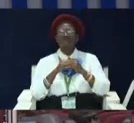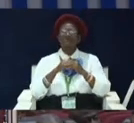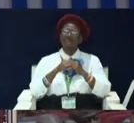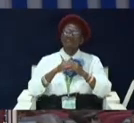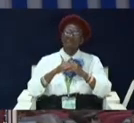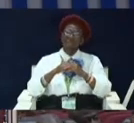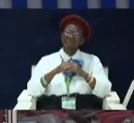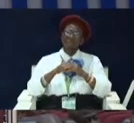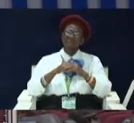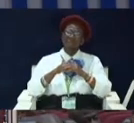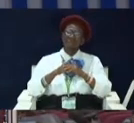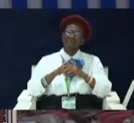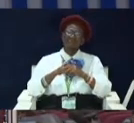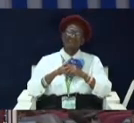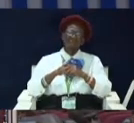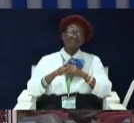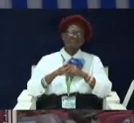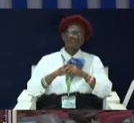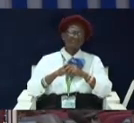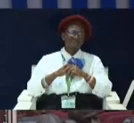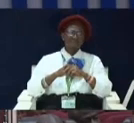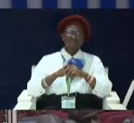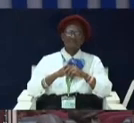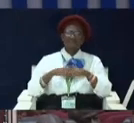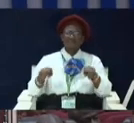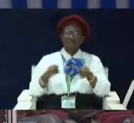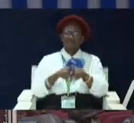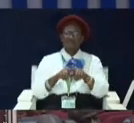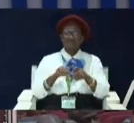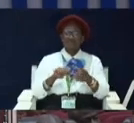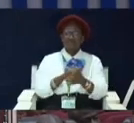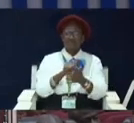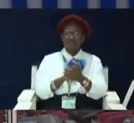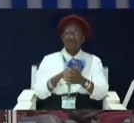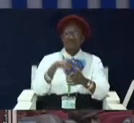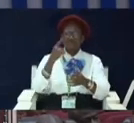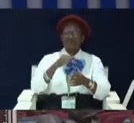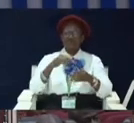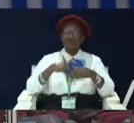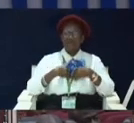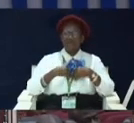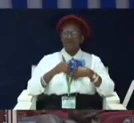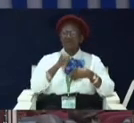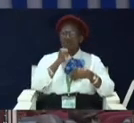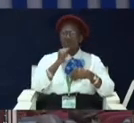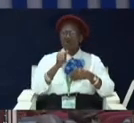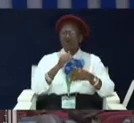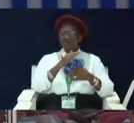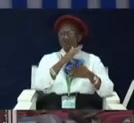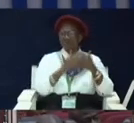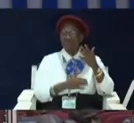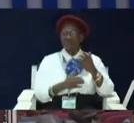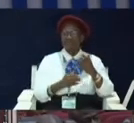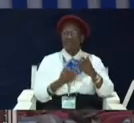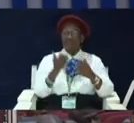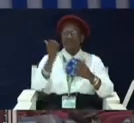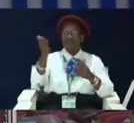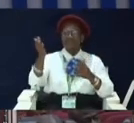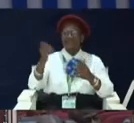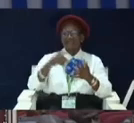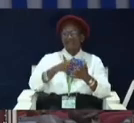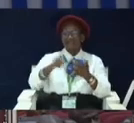tá a kò yín wọ̀ sí tá a bá dọ̀hún. So those who have not completed their payment by 10th